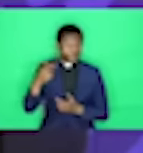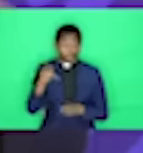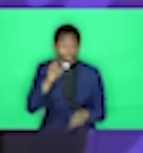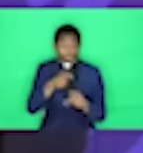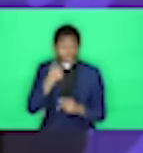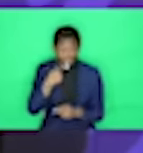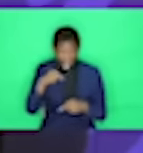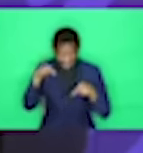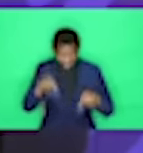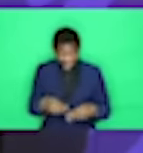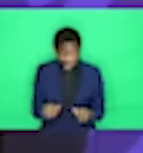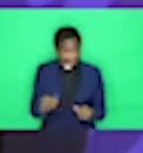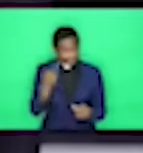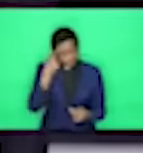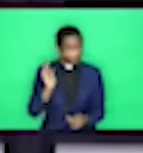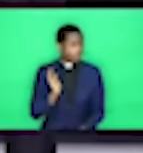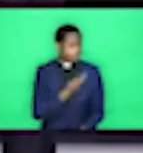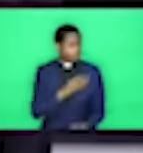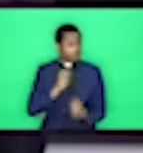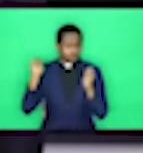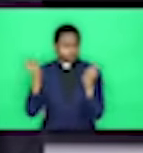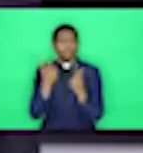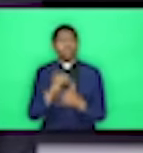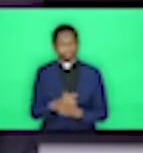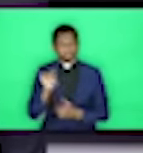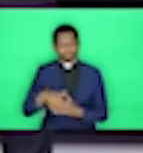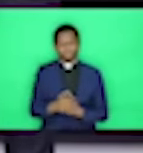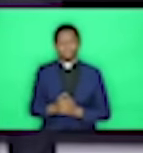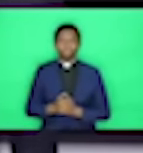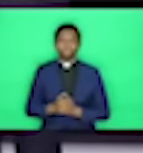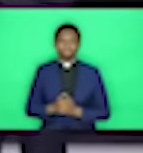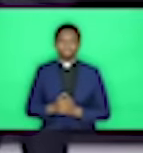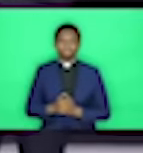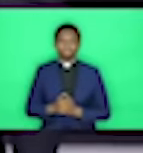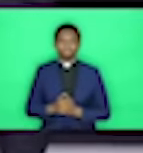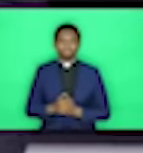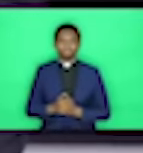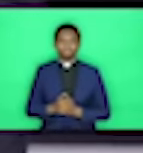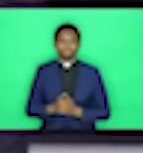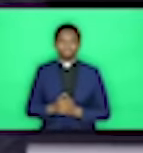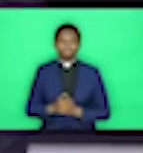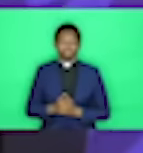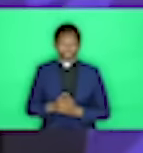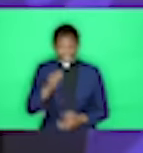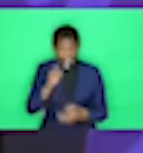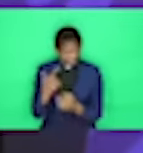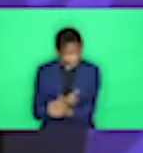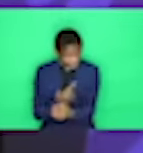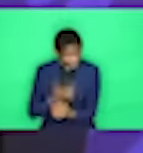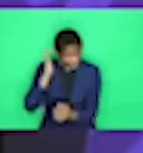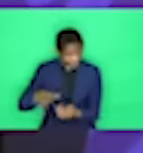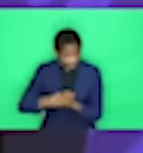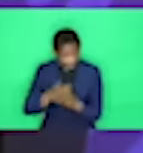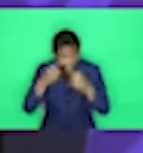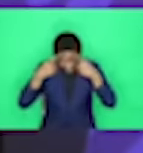this land belongs to all of us. And papa, and yet ya no me can say assassin a yanka say yedia. So maybe you say any